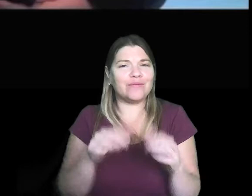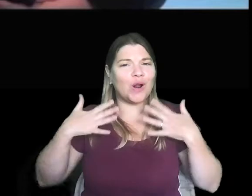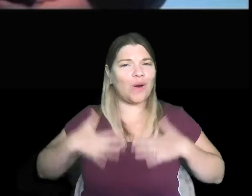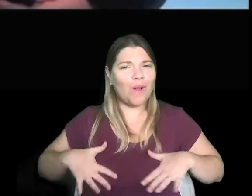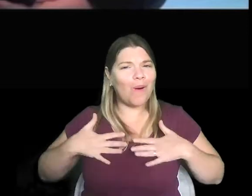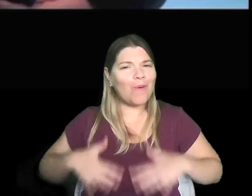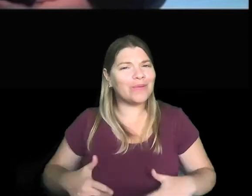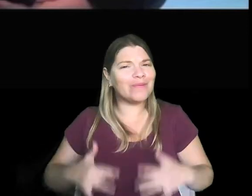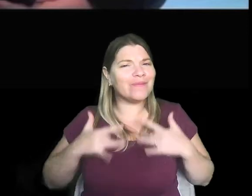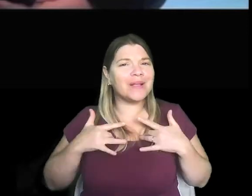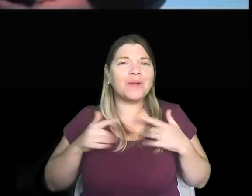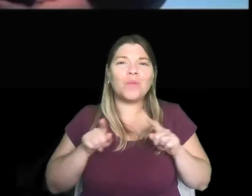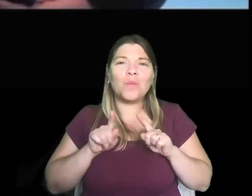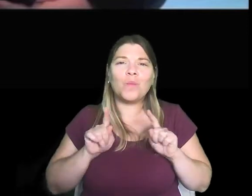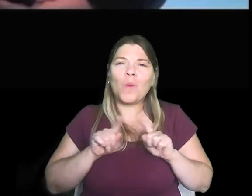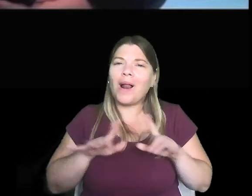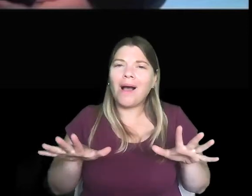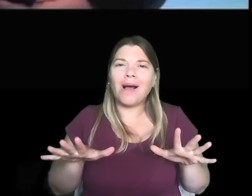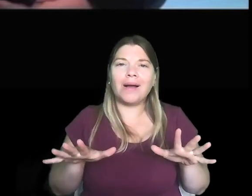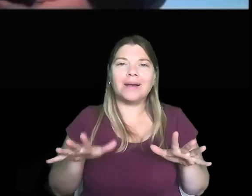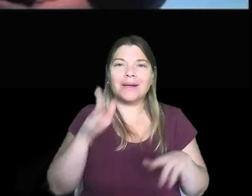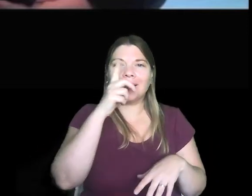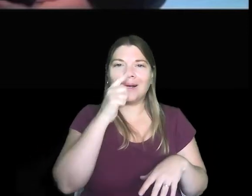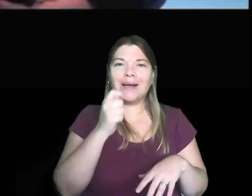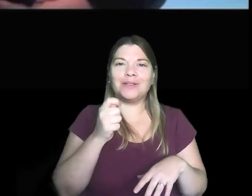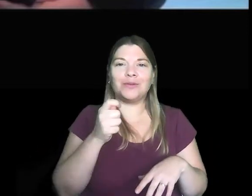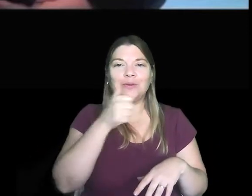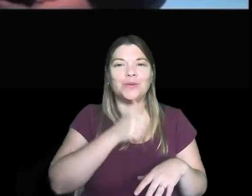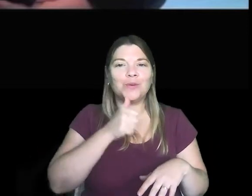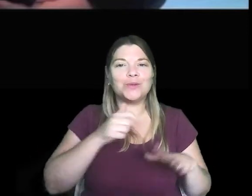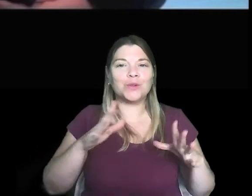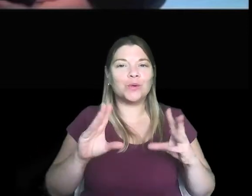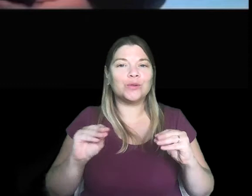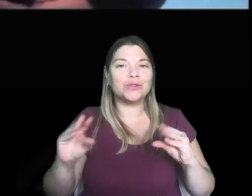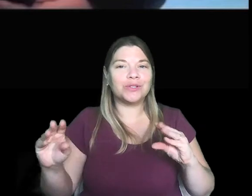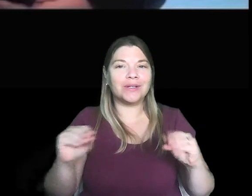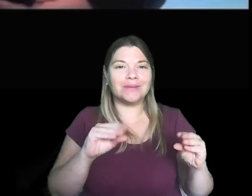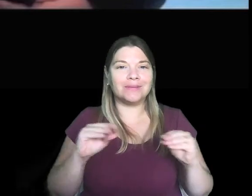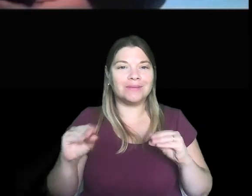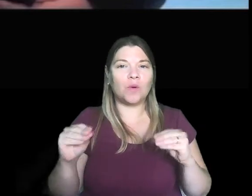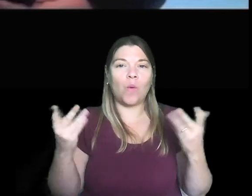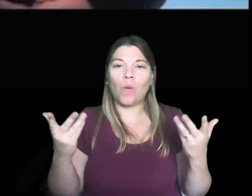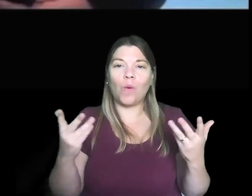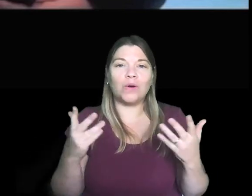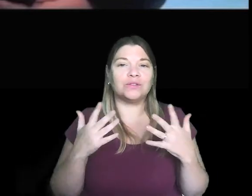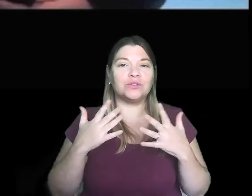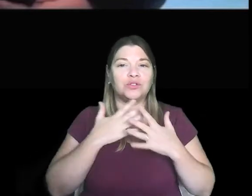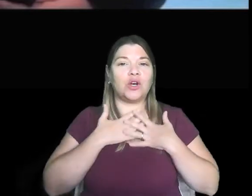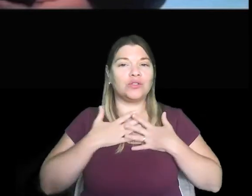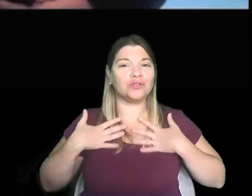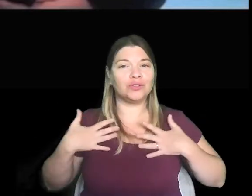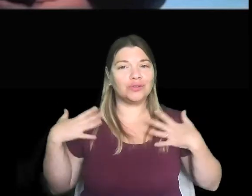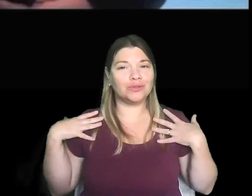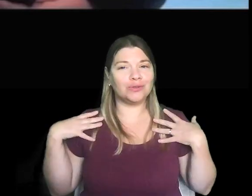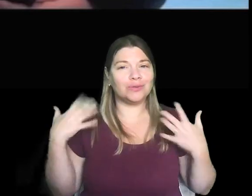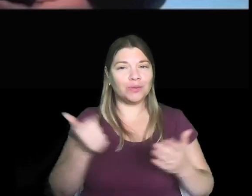Can you recreate the sensation too, using your cushion or your own touch? Linzy